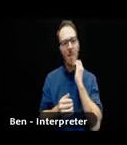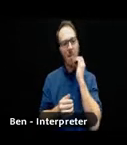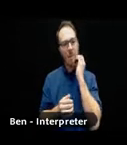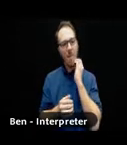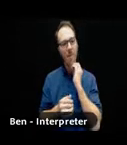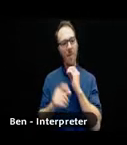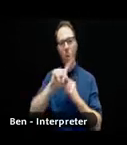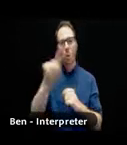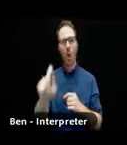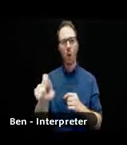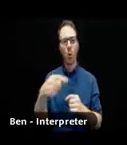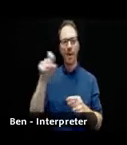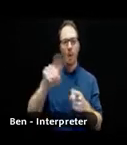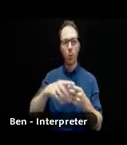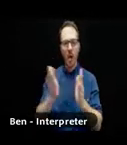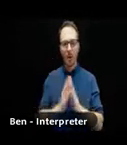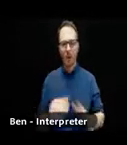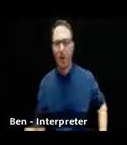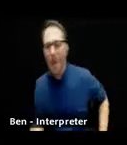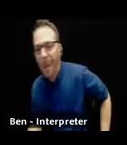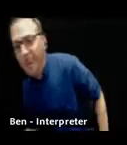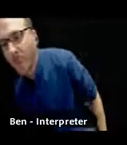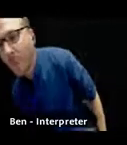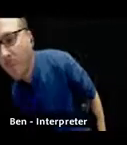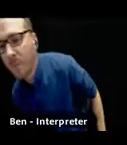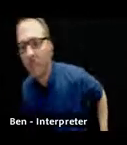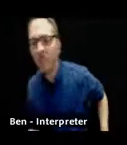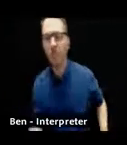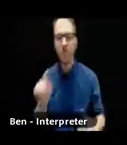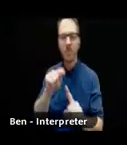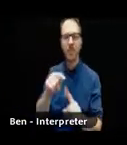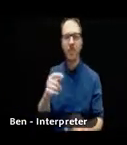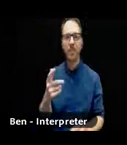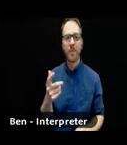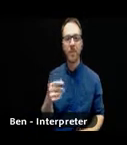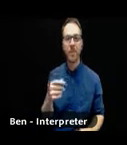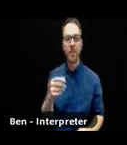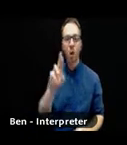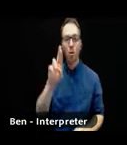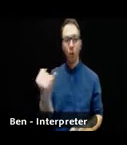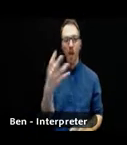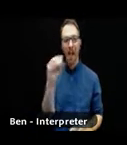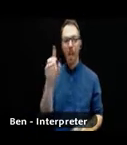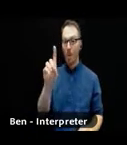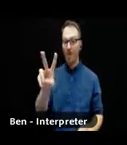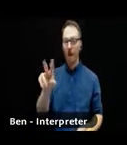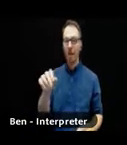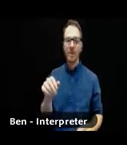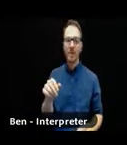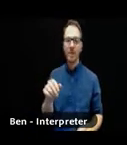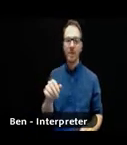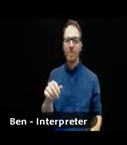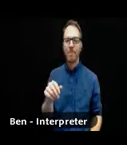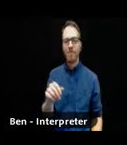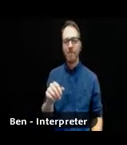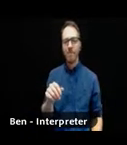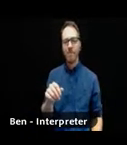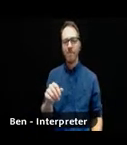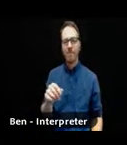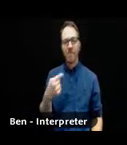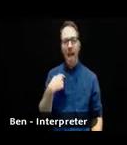question that we need to ask, which is, a restorative justice and a domestic violence. I've talked a little bit